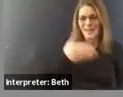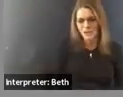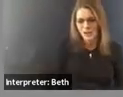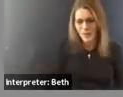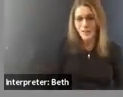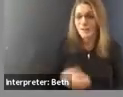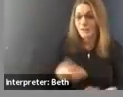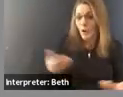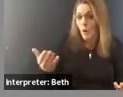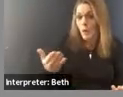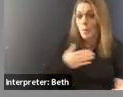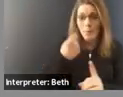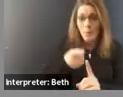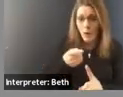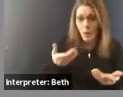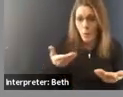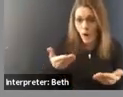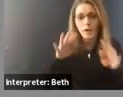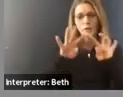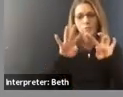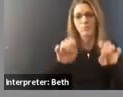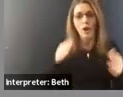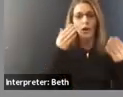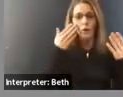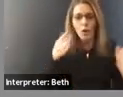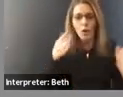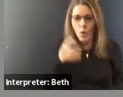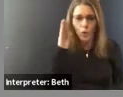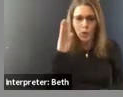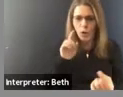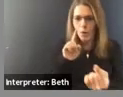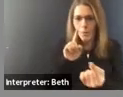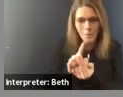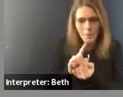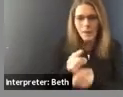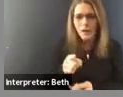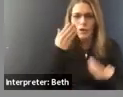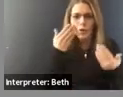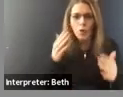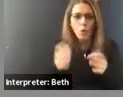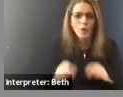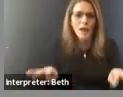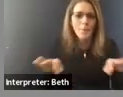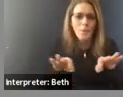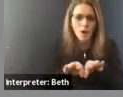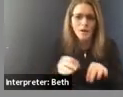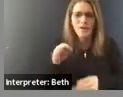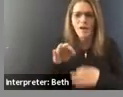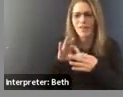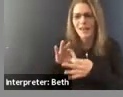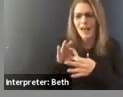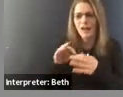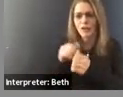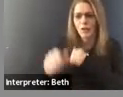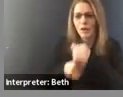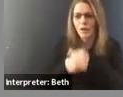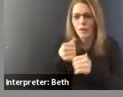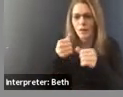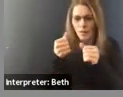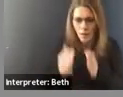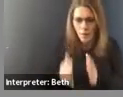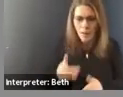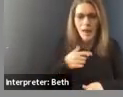alumni. So I worked there for about 3 years for Jim. And then Jim moved on to Kodak and